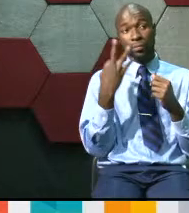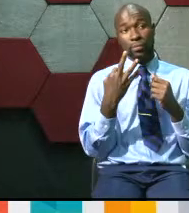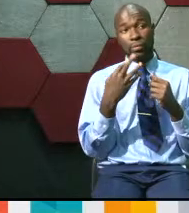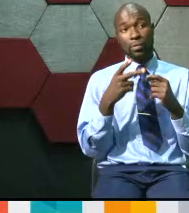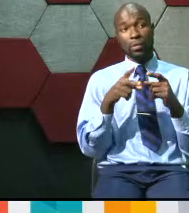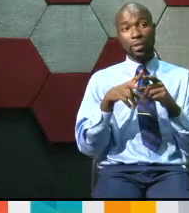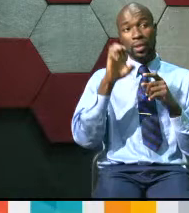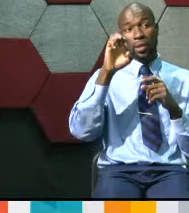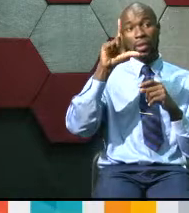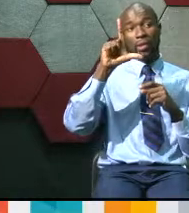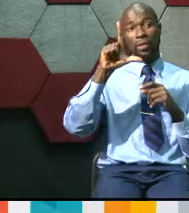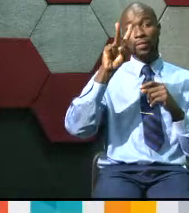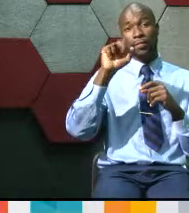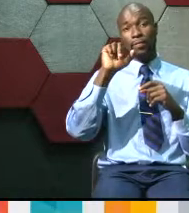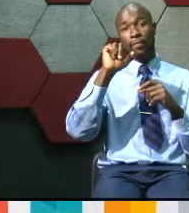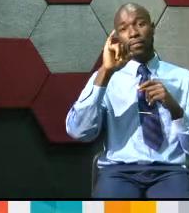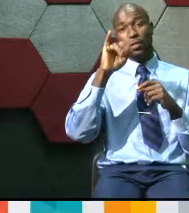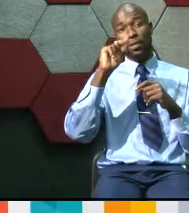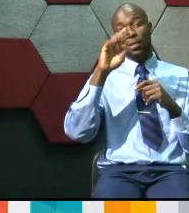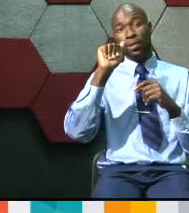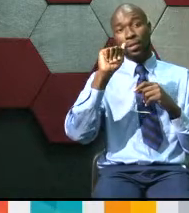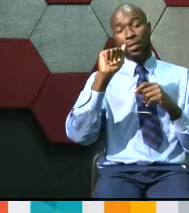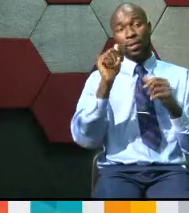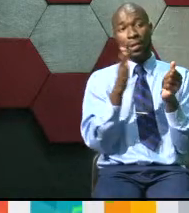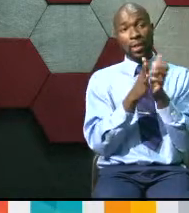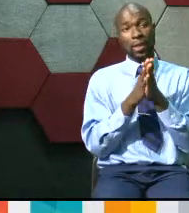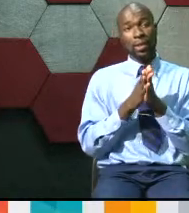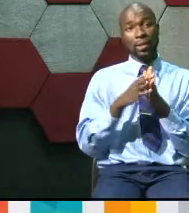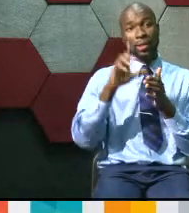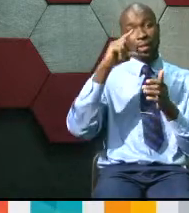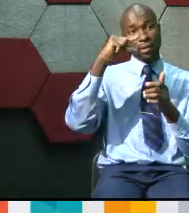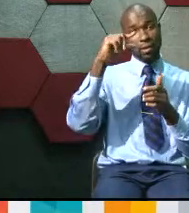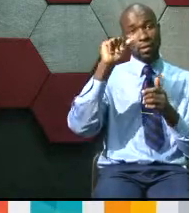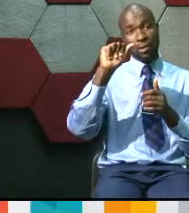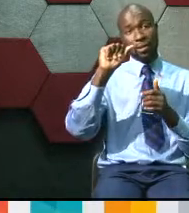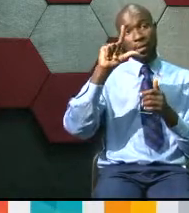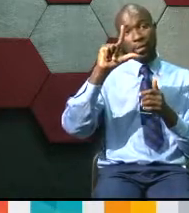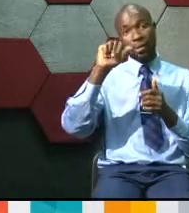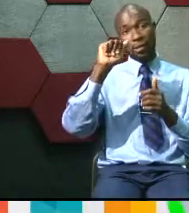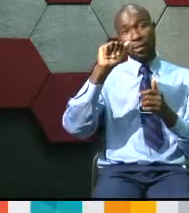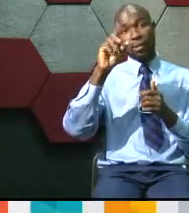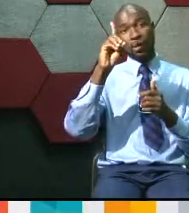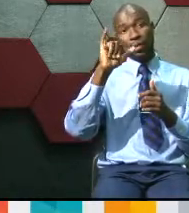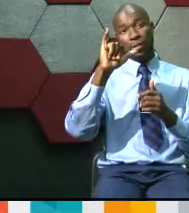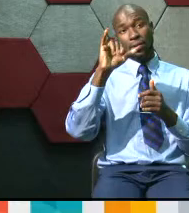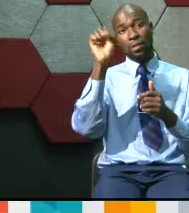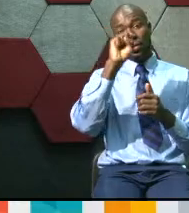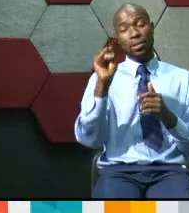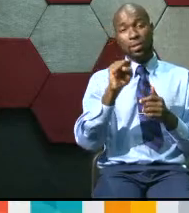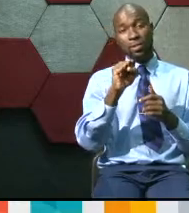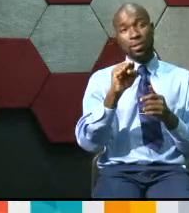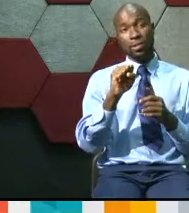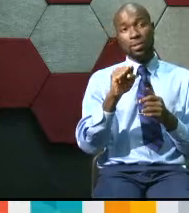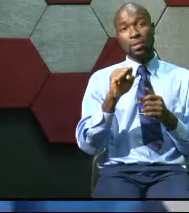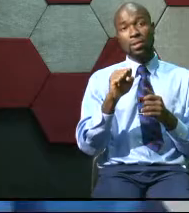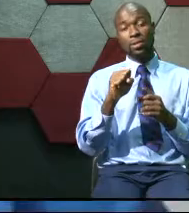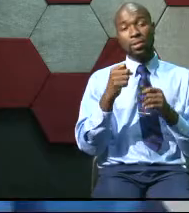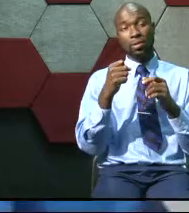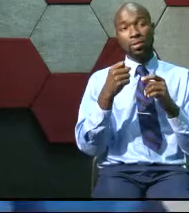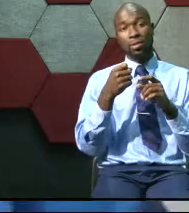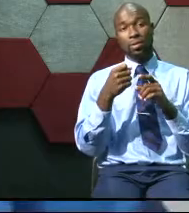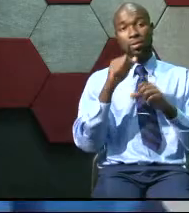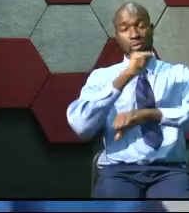Elvina Carzo and Gladius Pando from St. Thomas Girls Secondary School